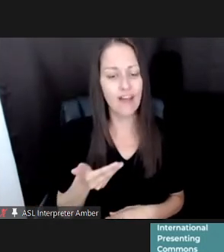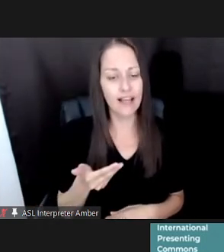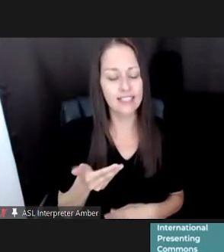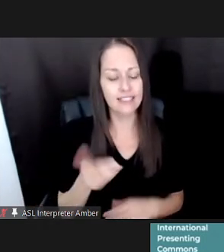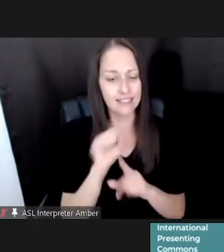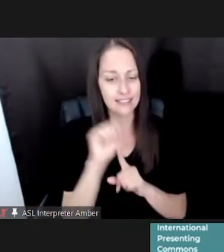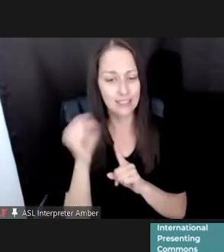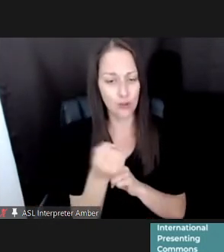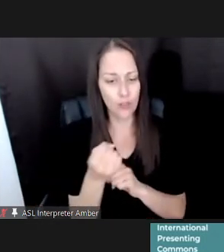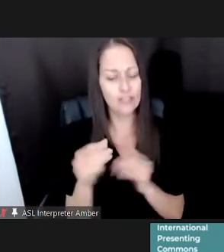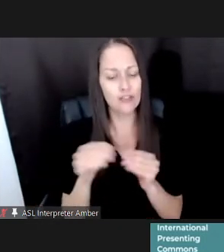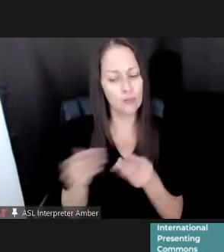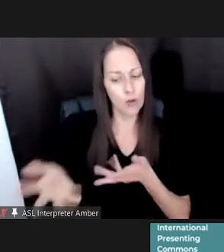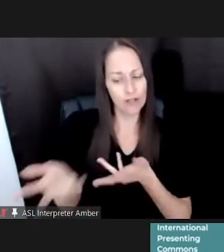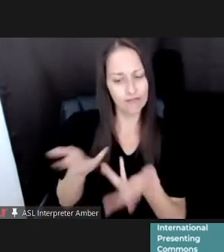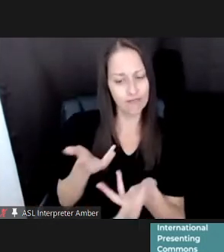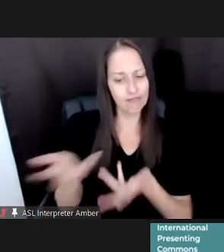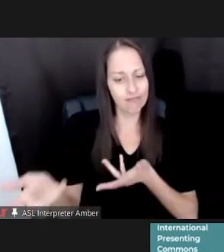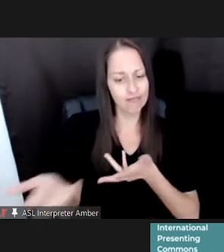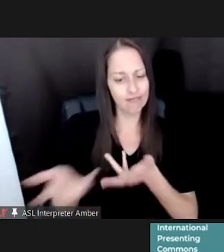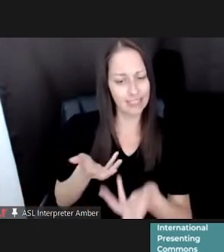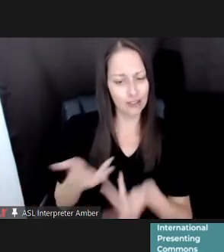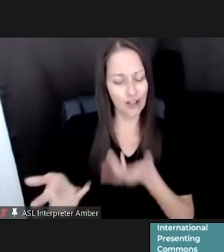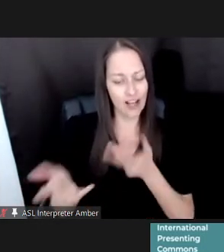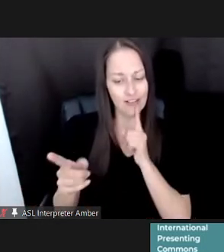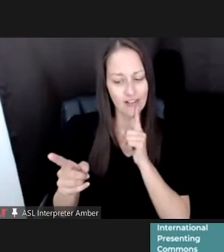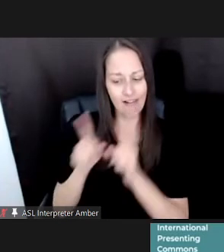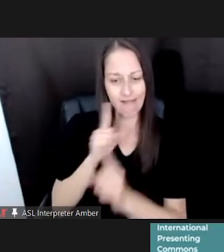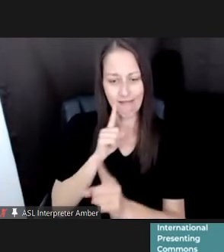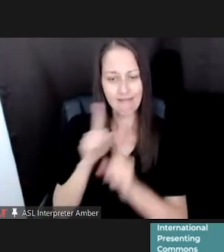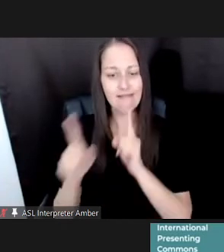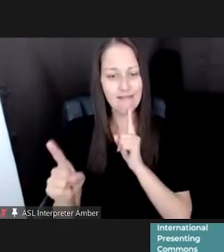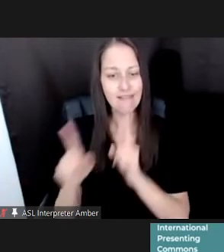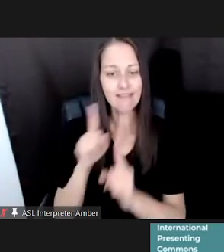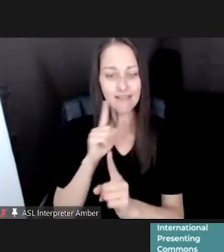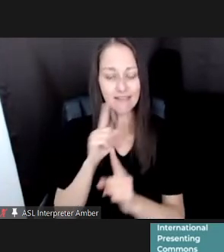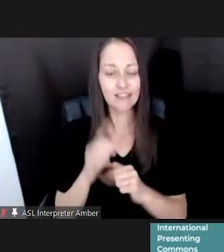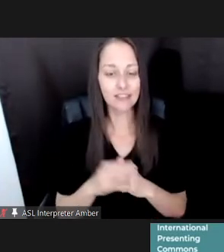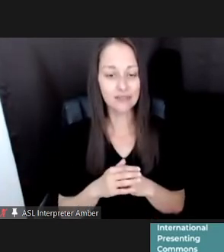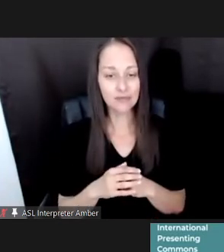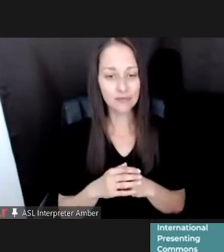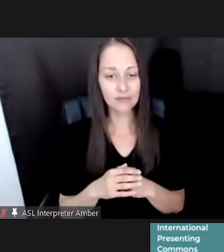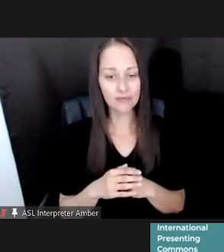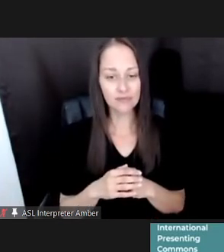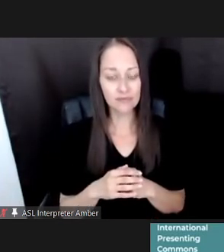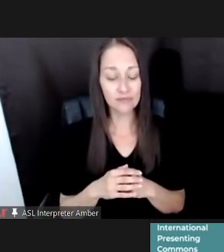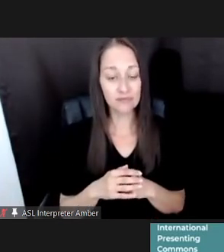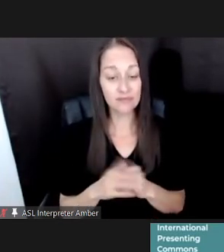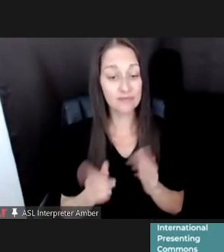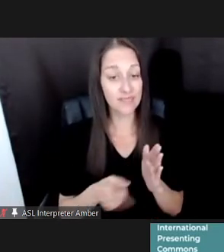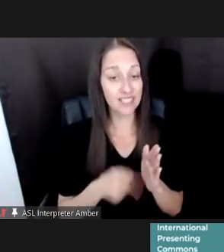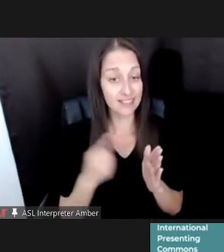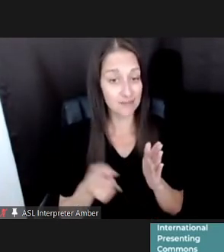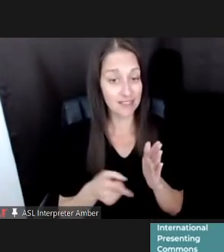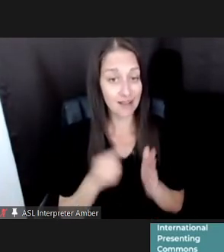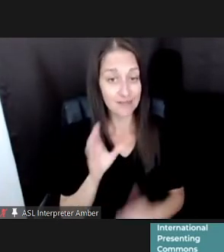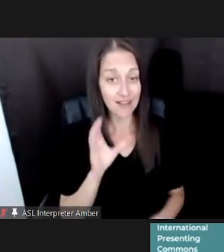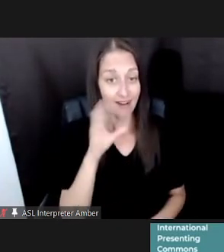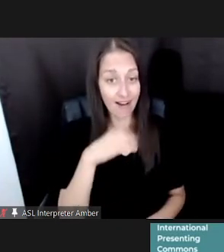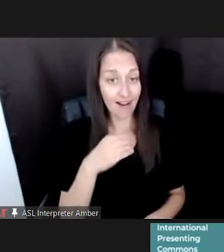more exchange. Mm-hmm. And sometimes the oddest things in my festival